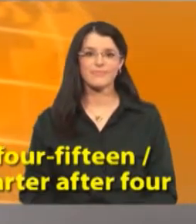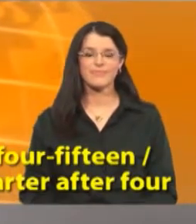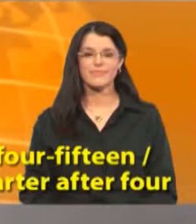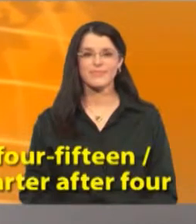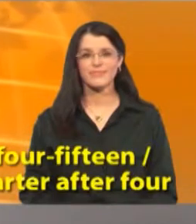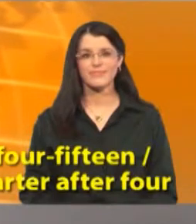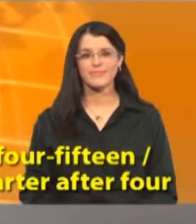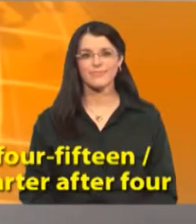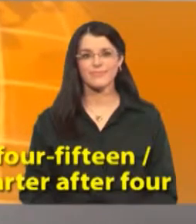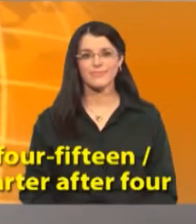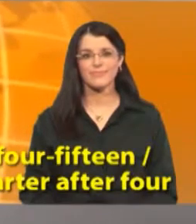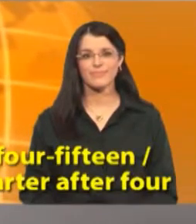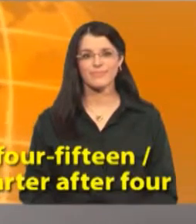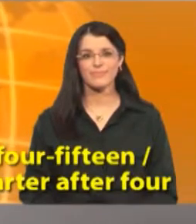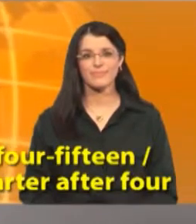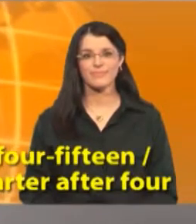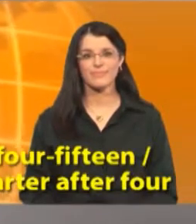4 heures et quart.